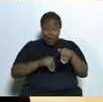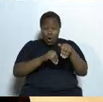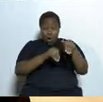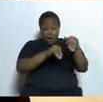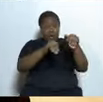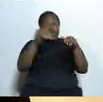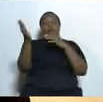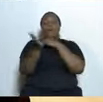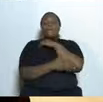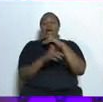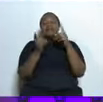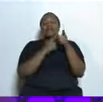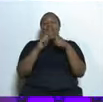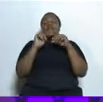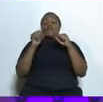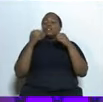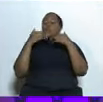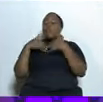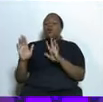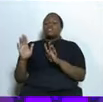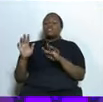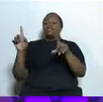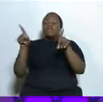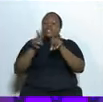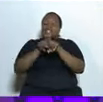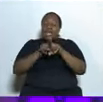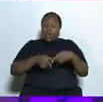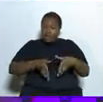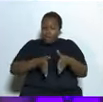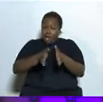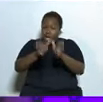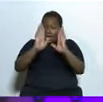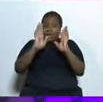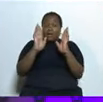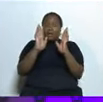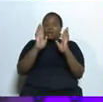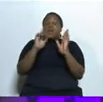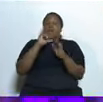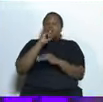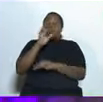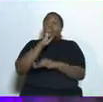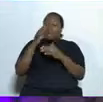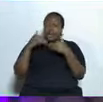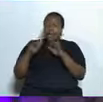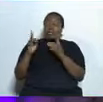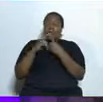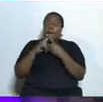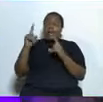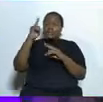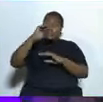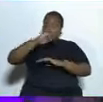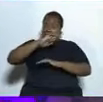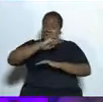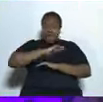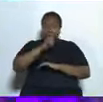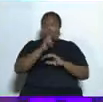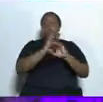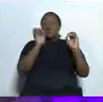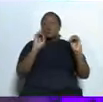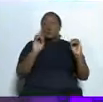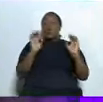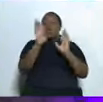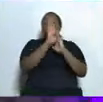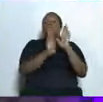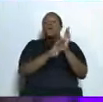you can be lost just as well as not being lost. Sincerity is not enough. Look what the Bible